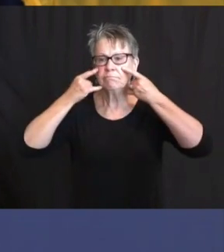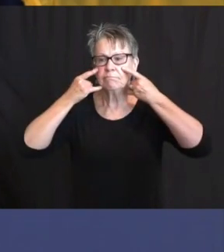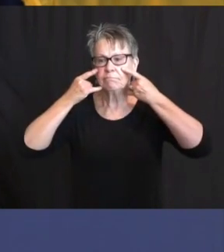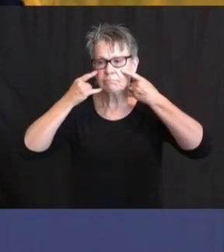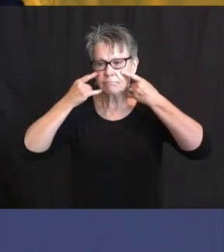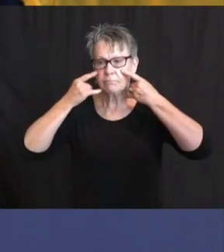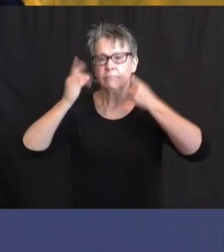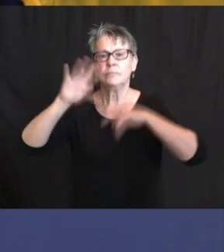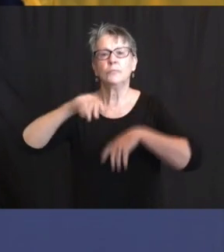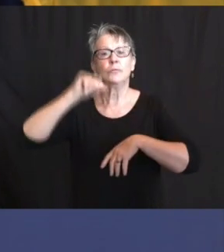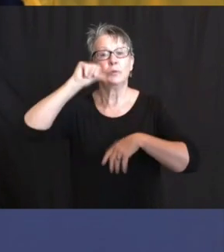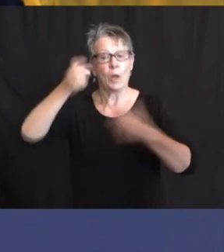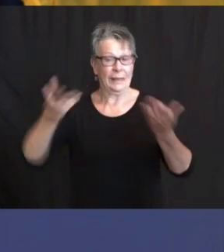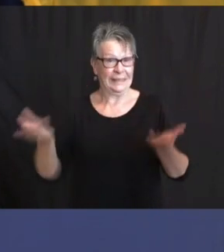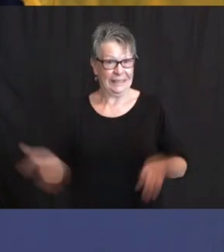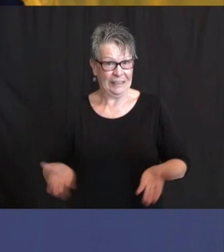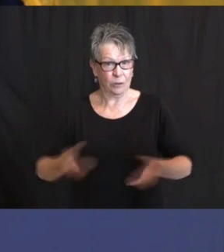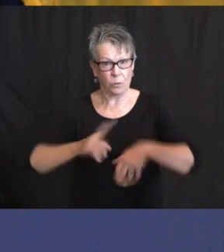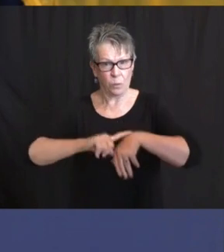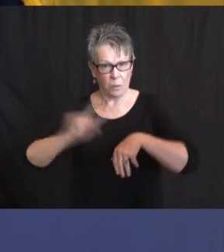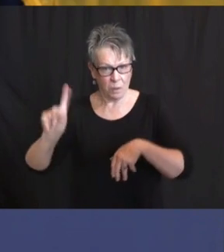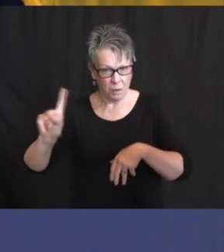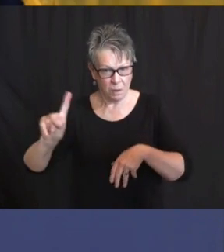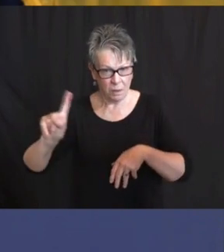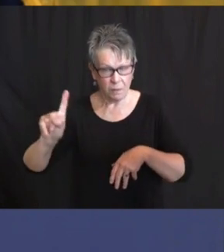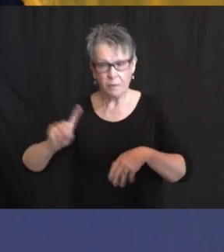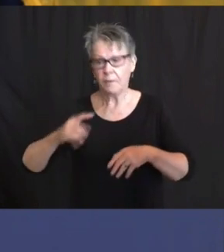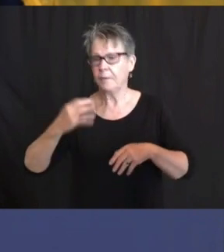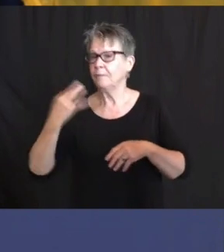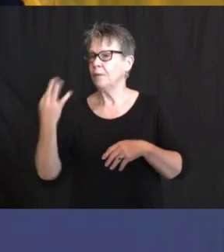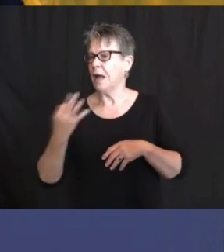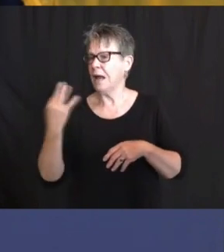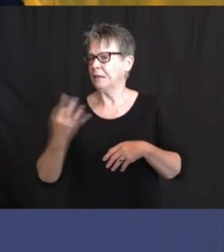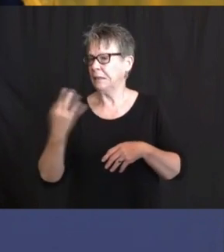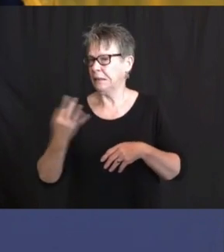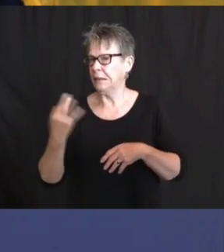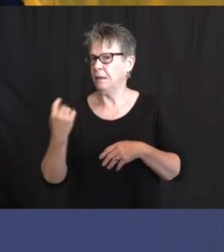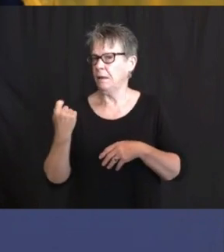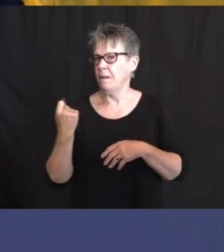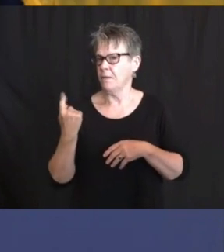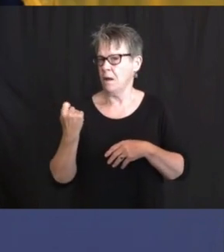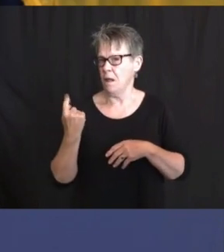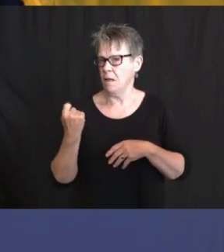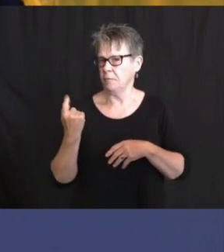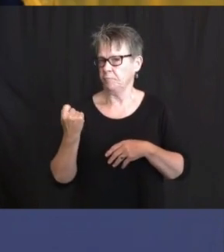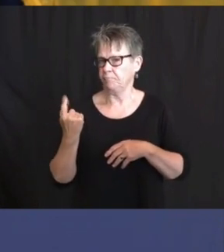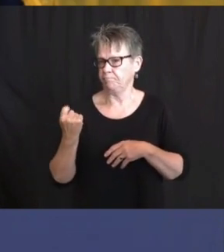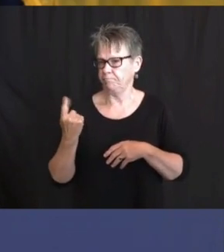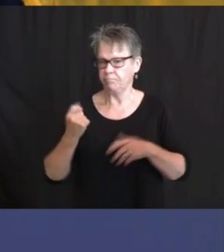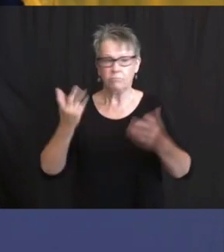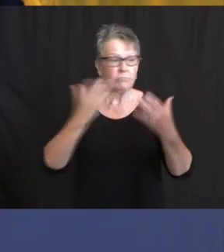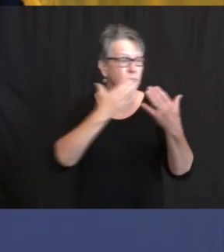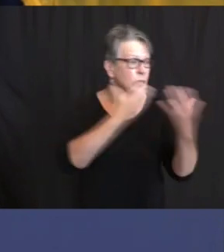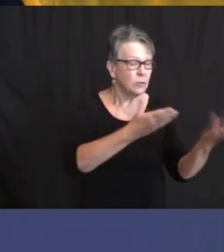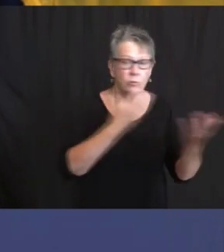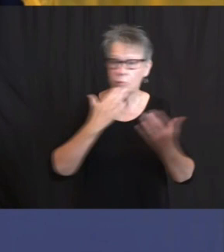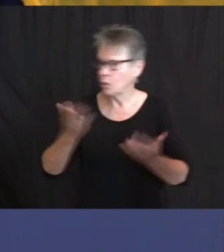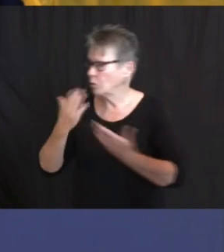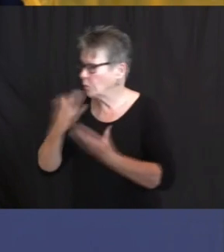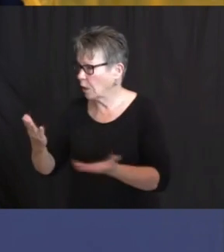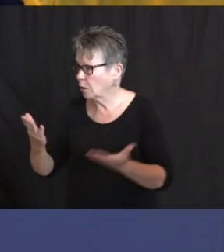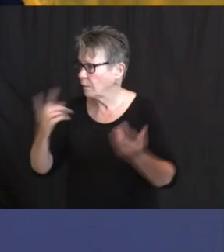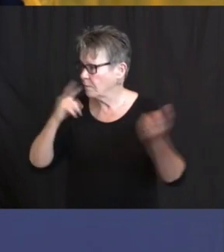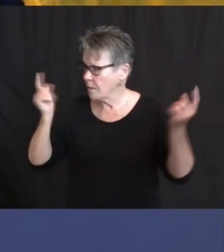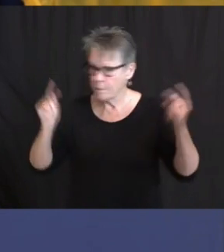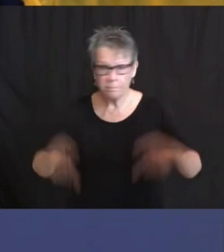well. Jared, Matt, Dan, and the rest of the team. A couple of things I just want to note. Number one, and I'm listening to Zakia talk